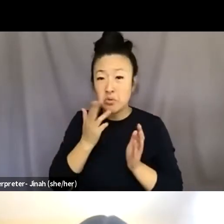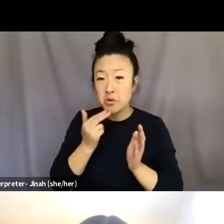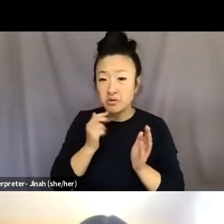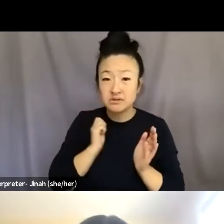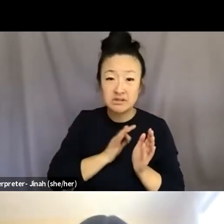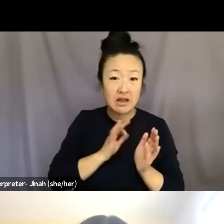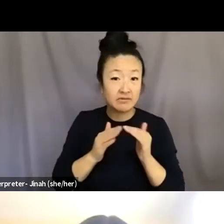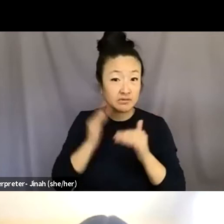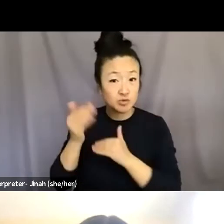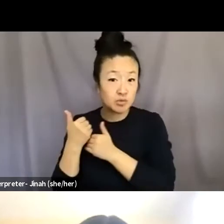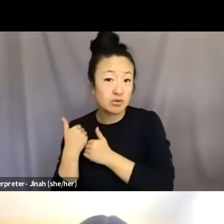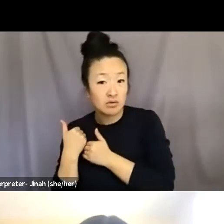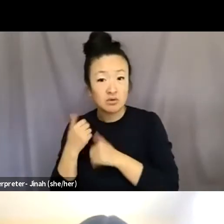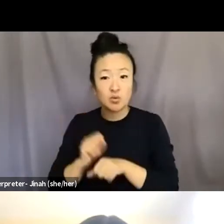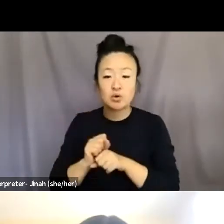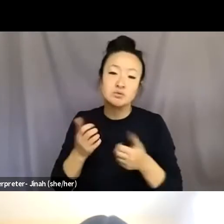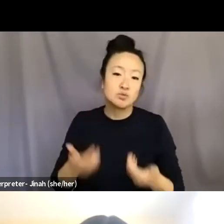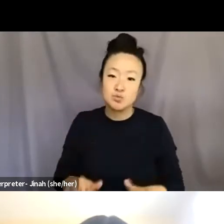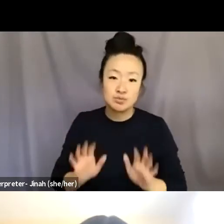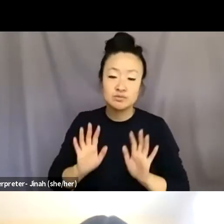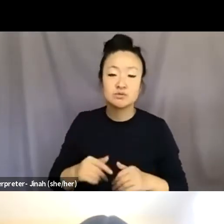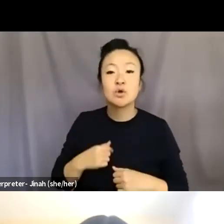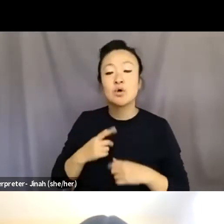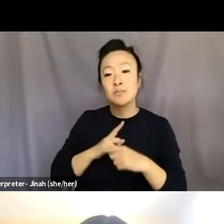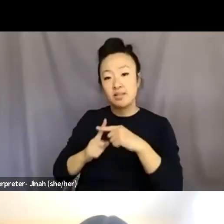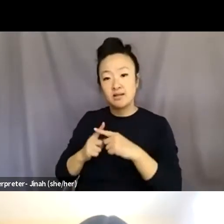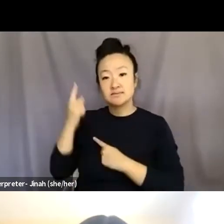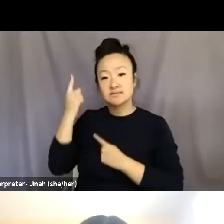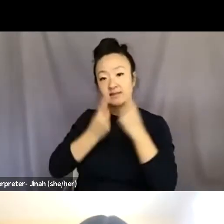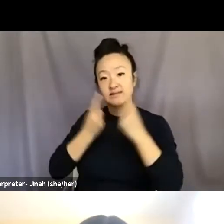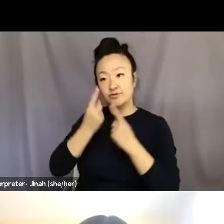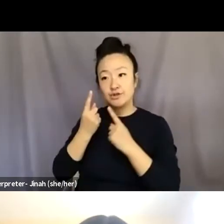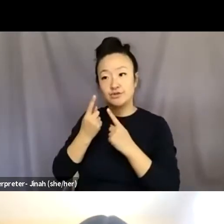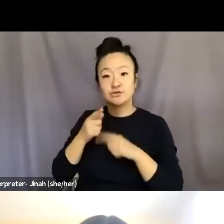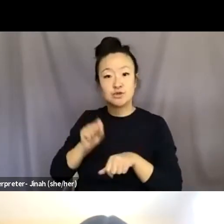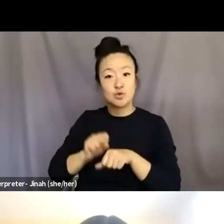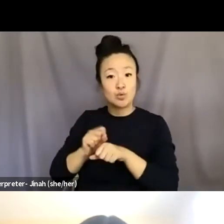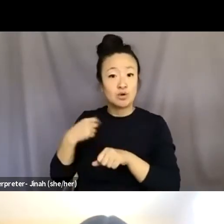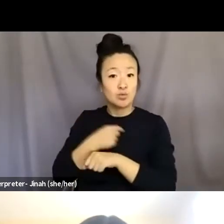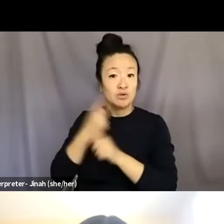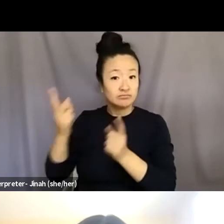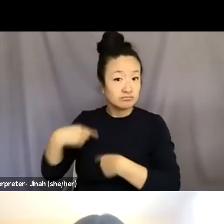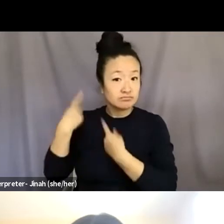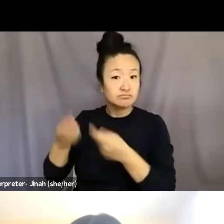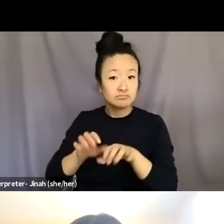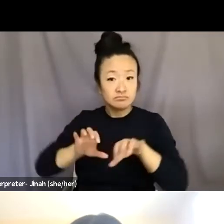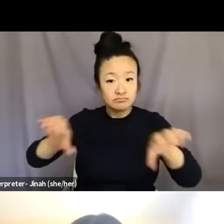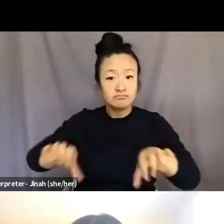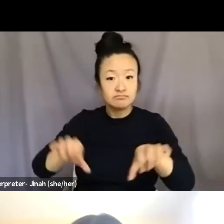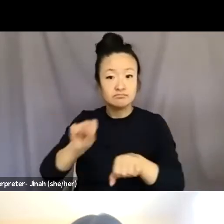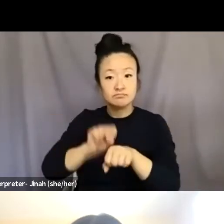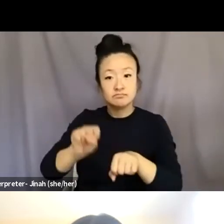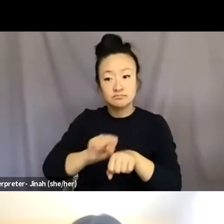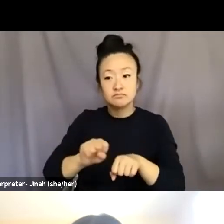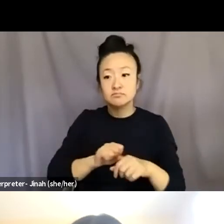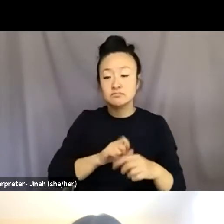And I also think about the considerations that we've made in the work we've done this year around